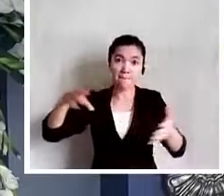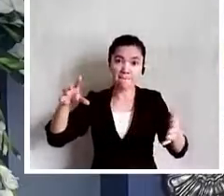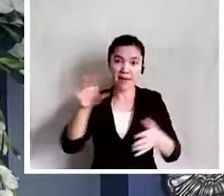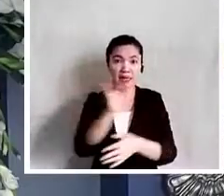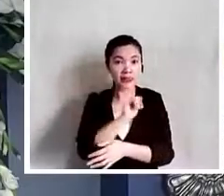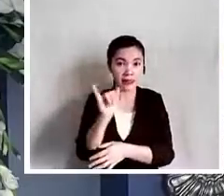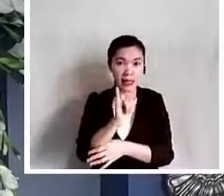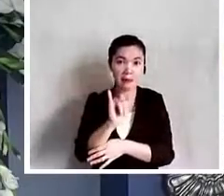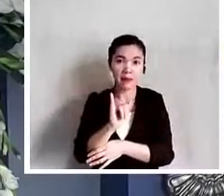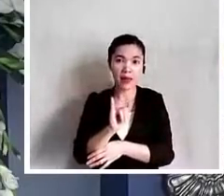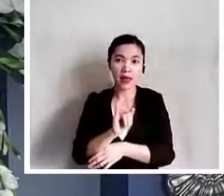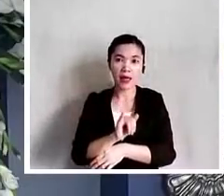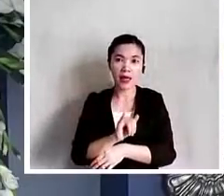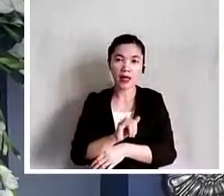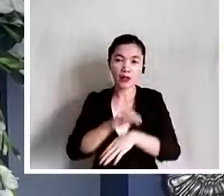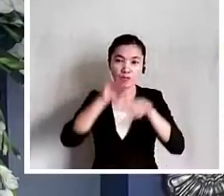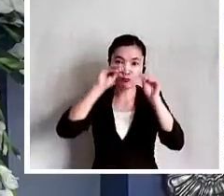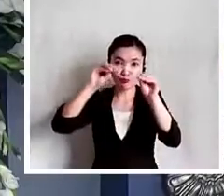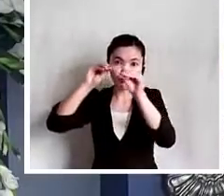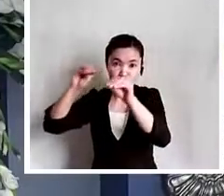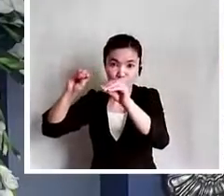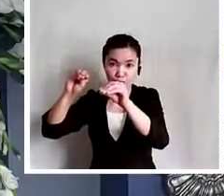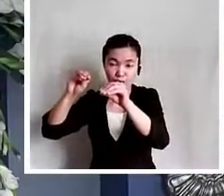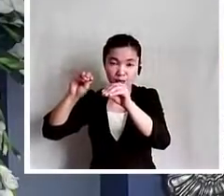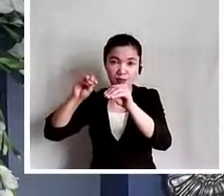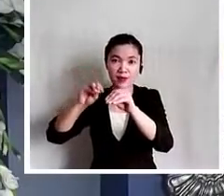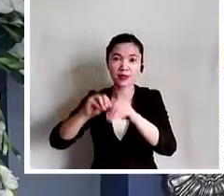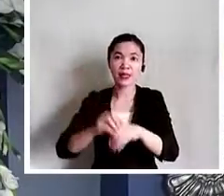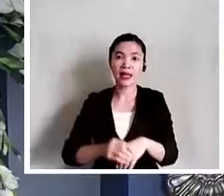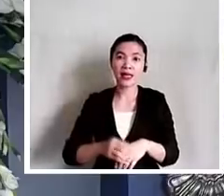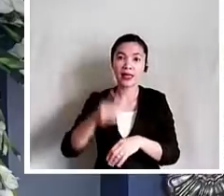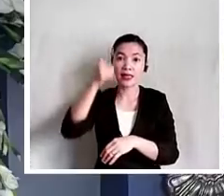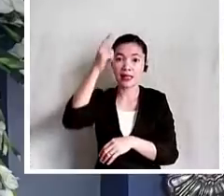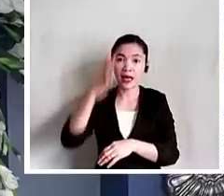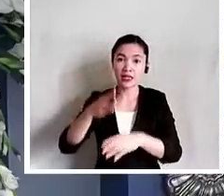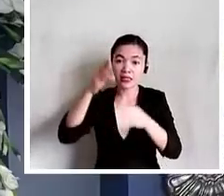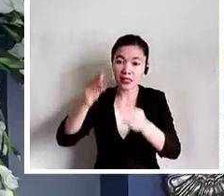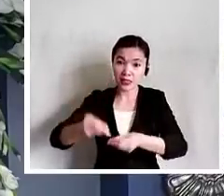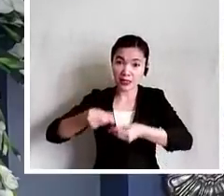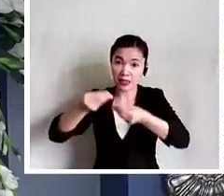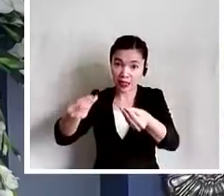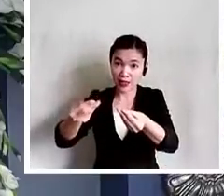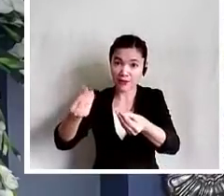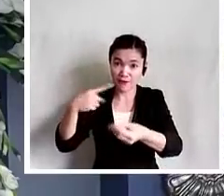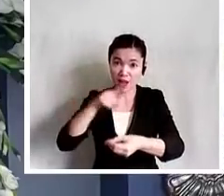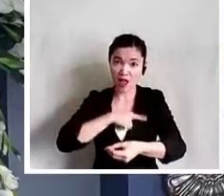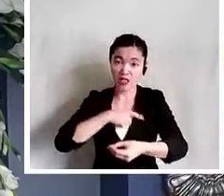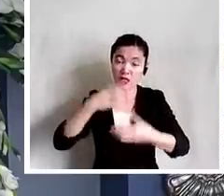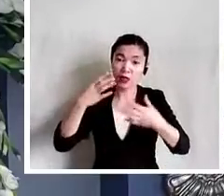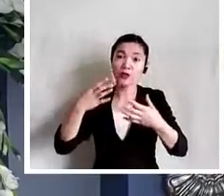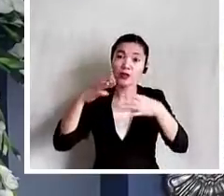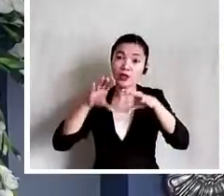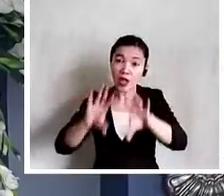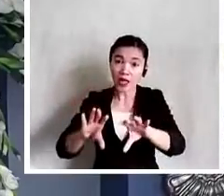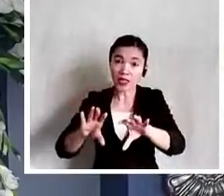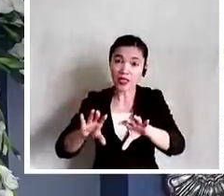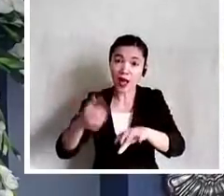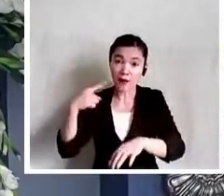ang Ginoo of every chance, every opportunity for us to be able to